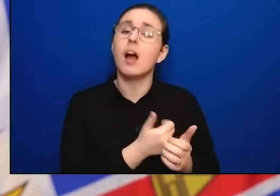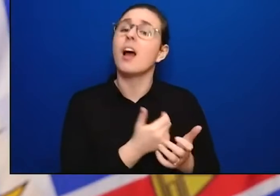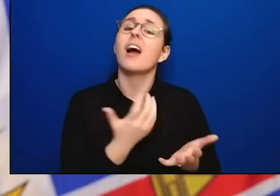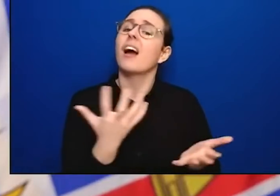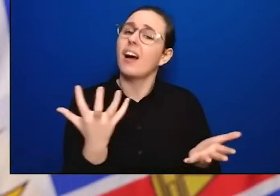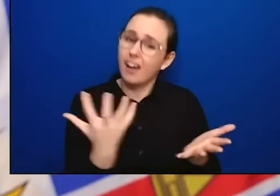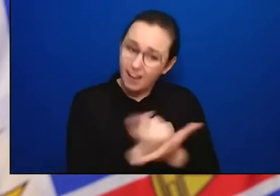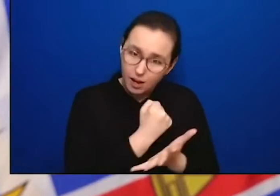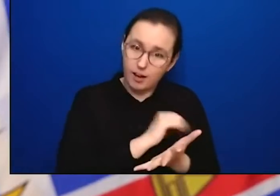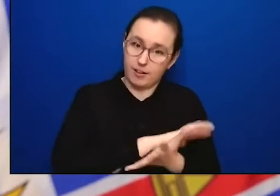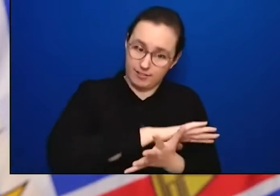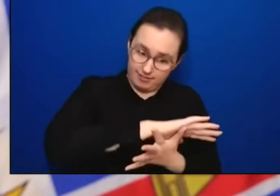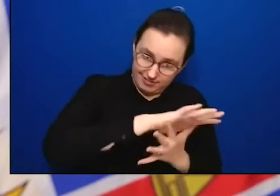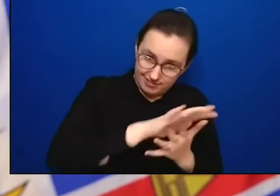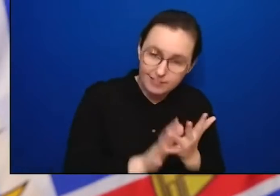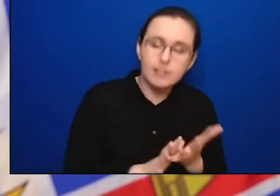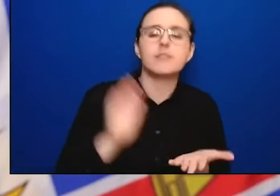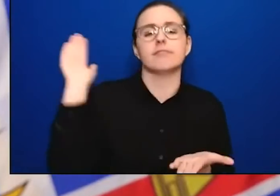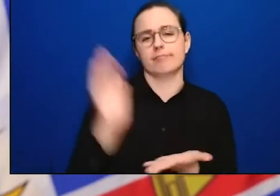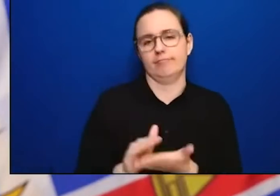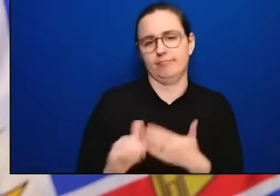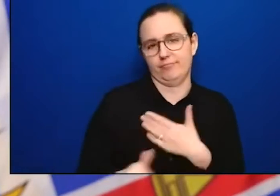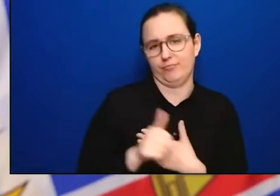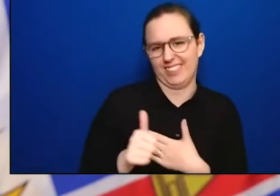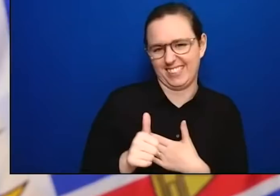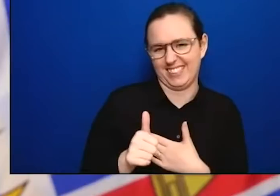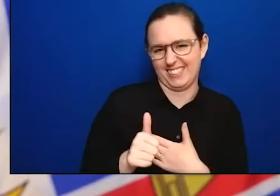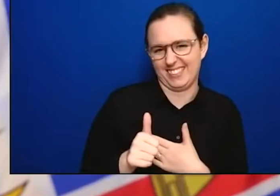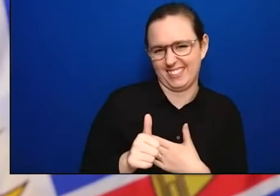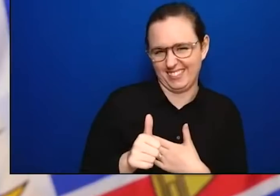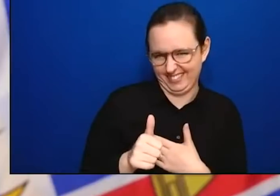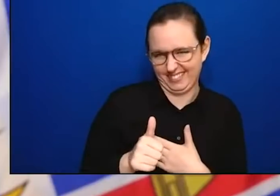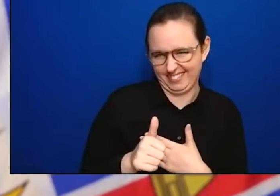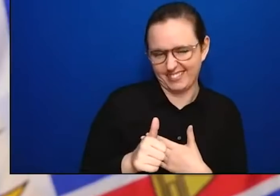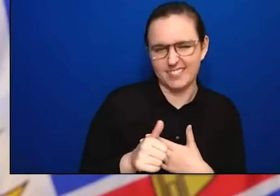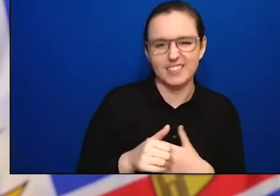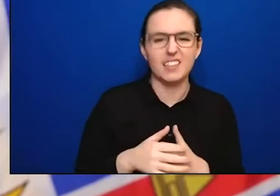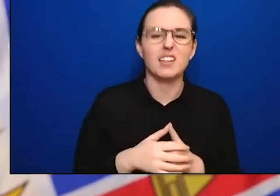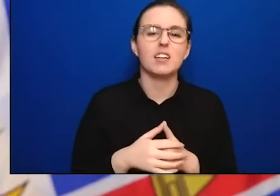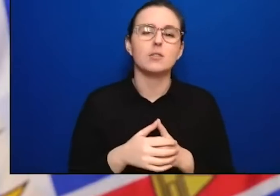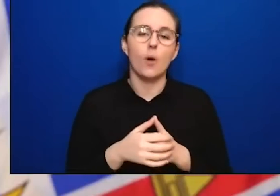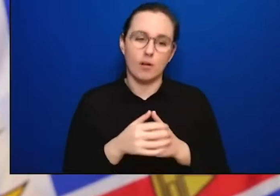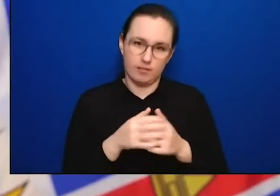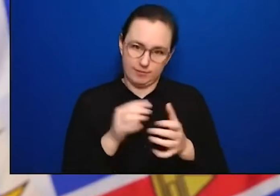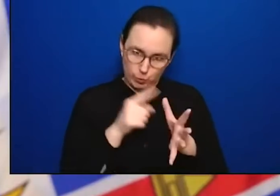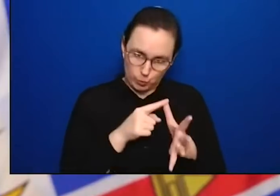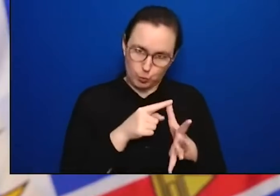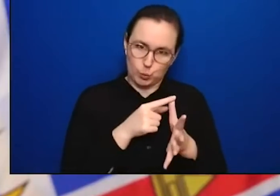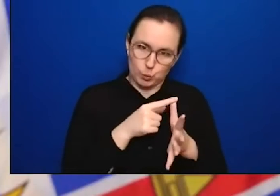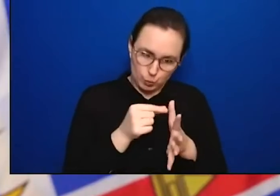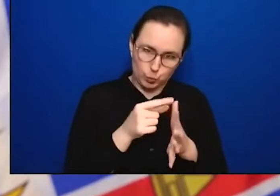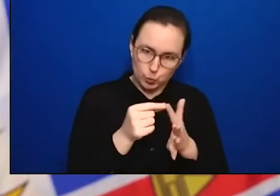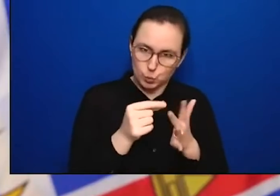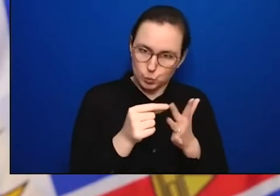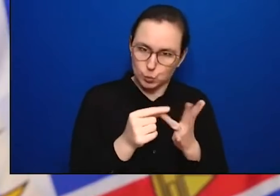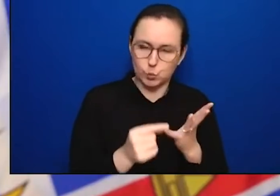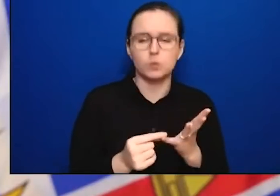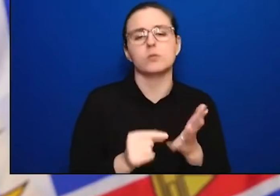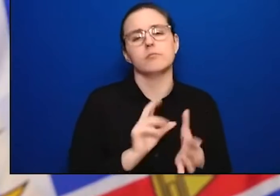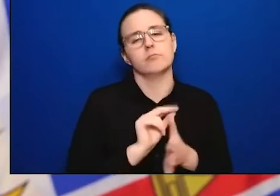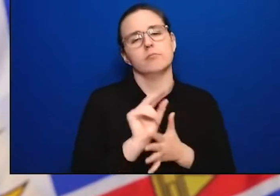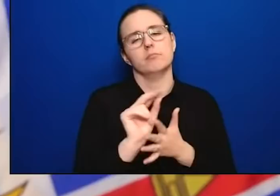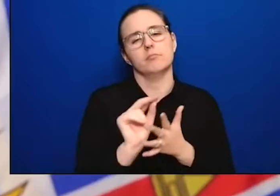of the different pieces that need to be in place. And as the virus changes and is more infectious, or we have more of it in the